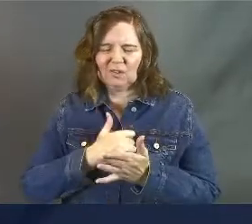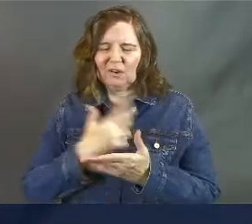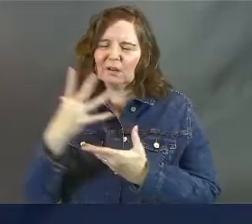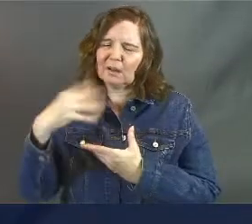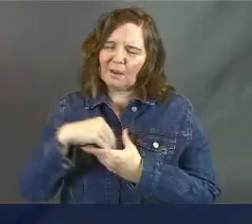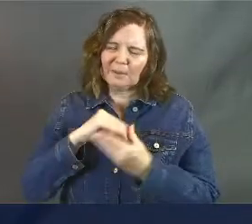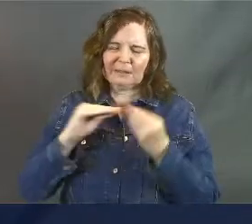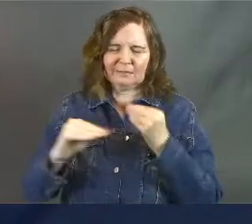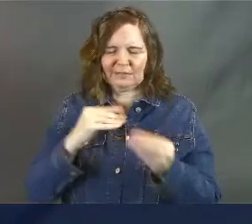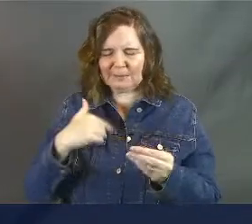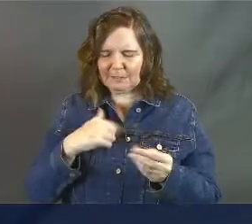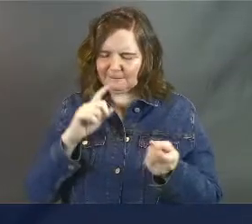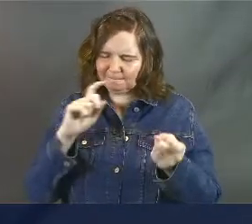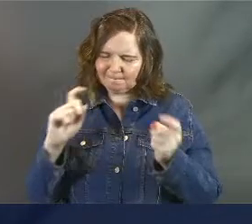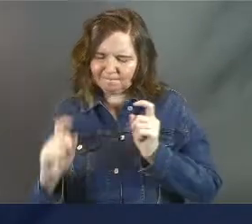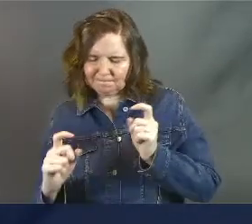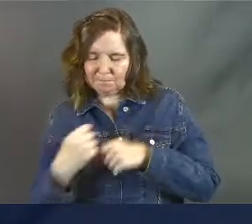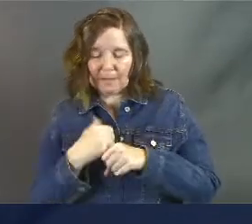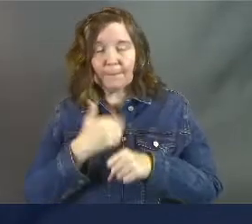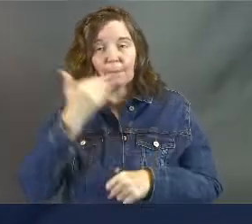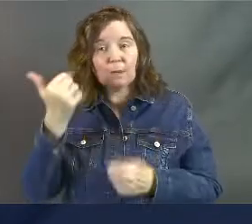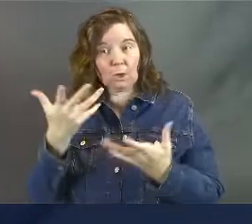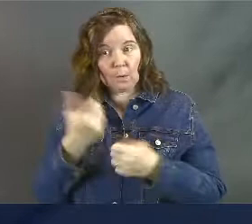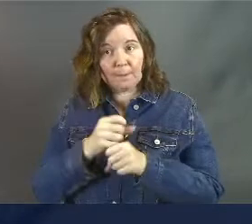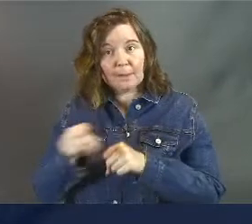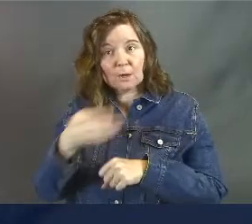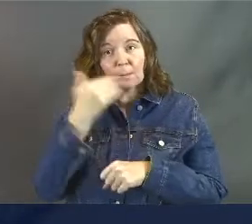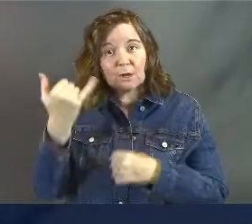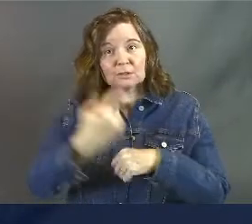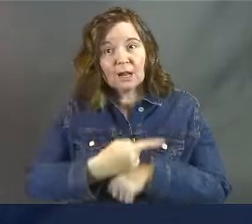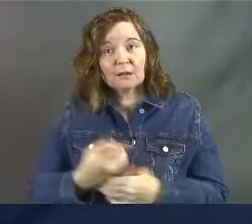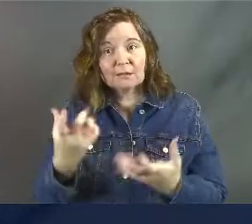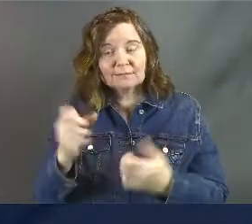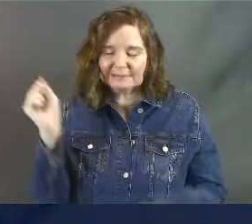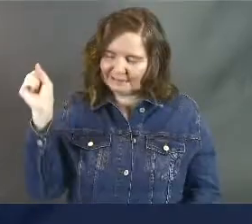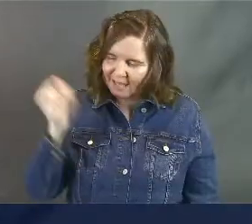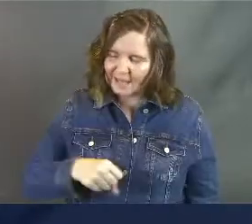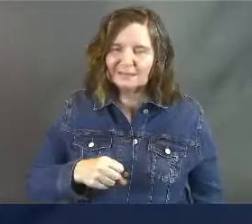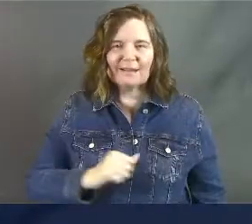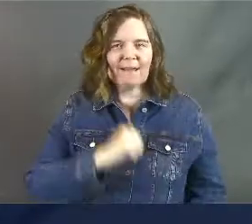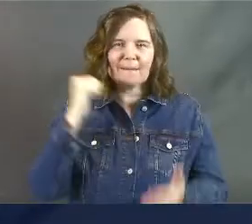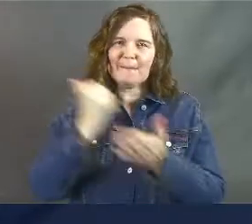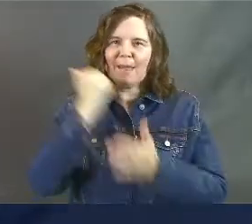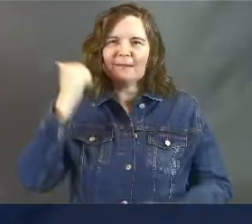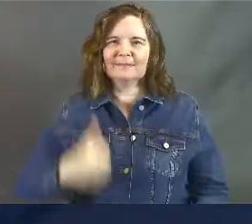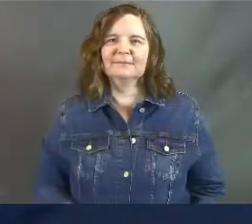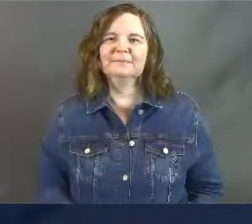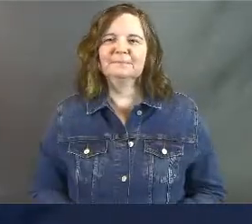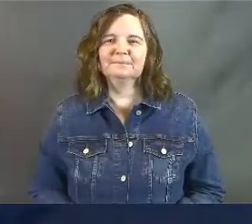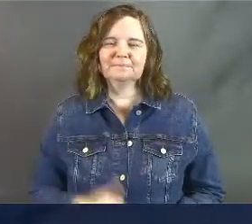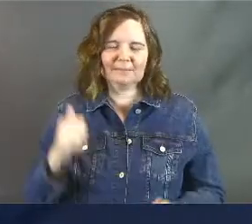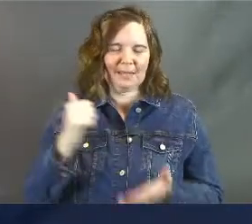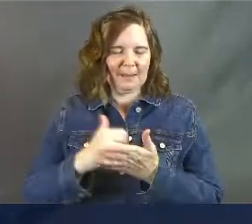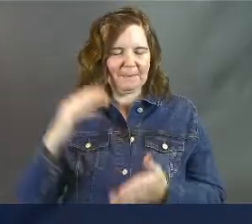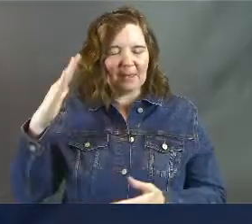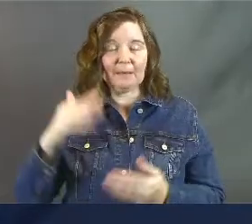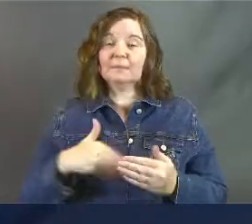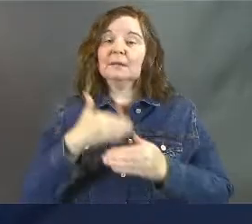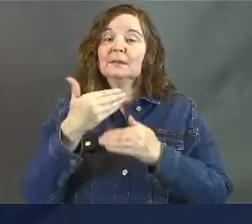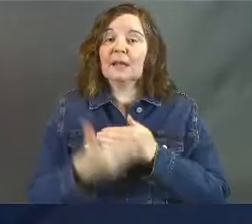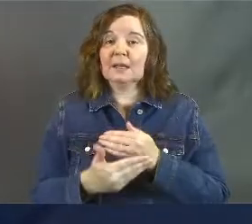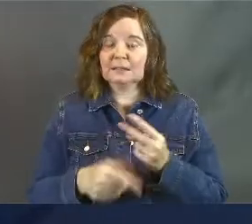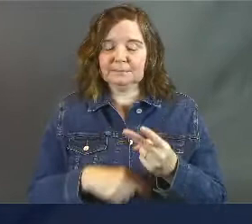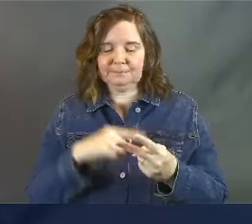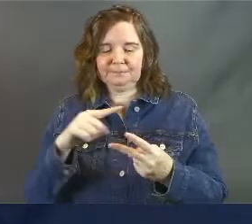on in and correct me and make me better. Do you want him to make you better today? Yes. Amen. Amen. Next point